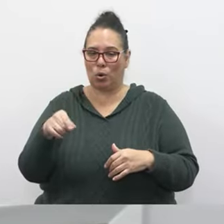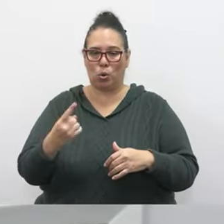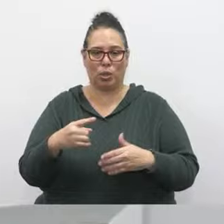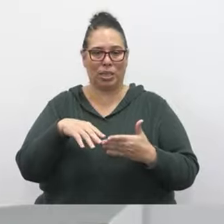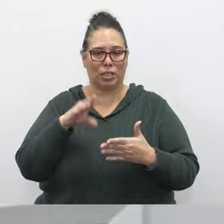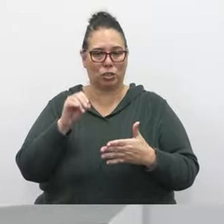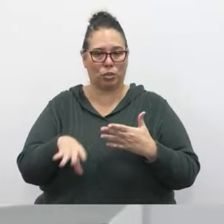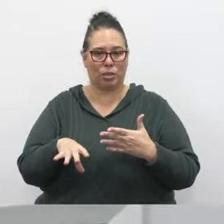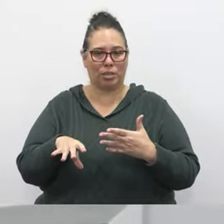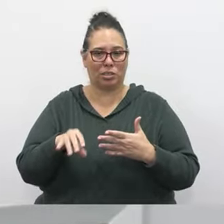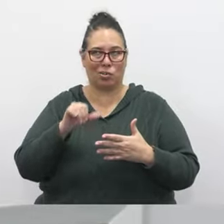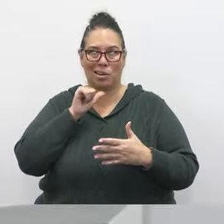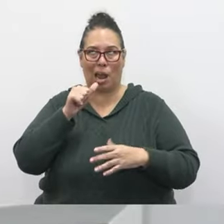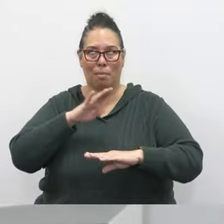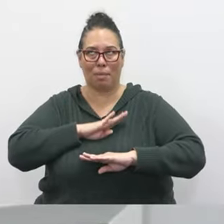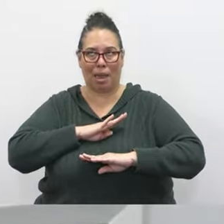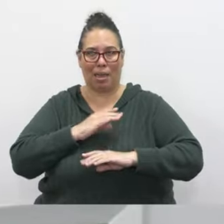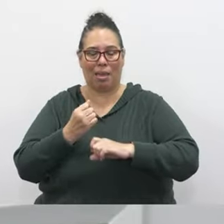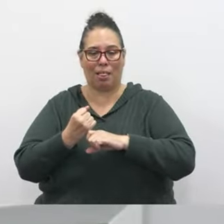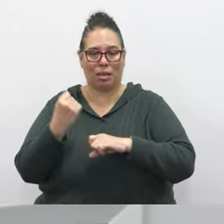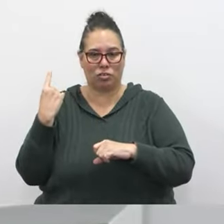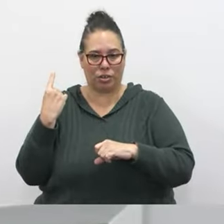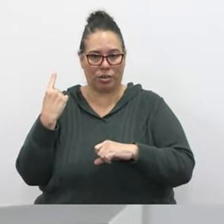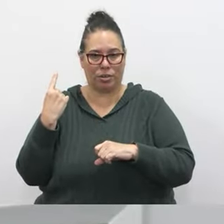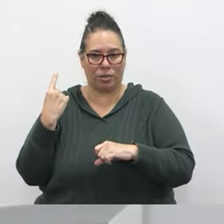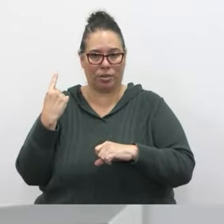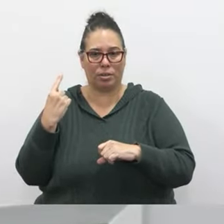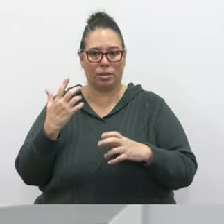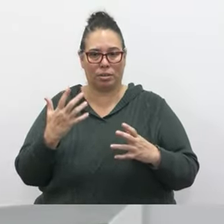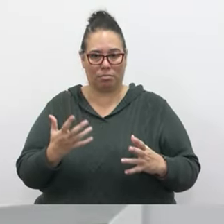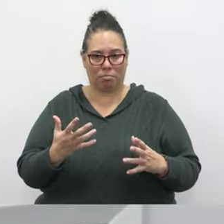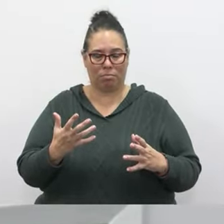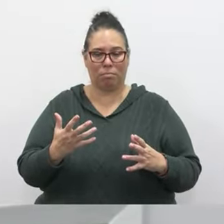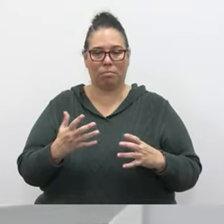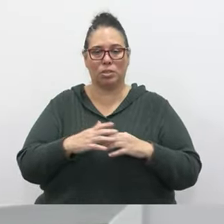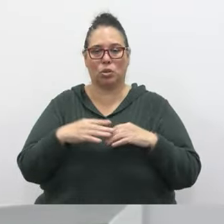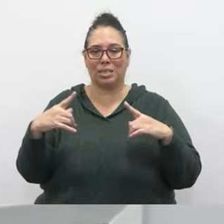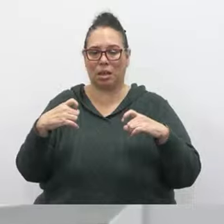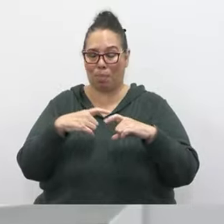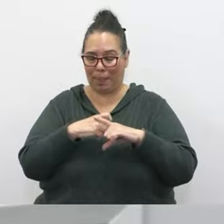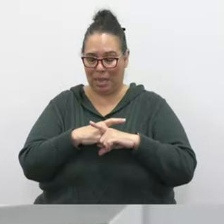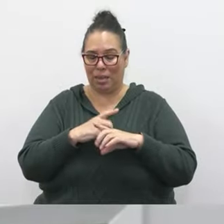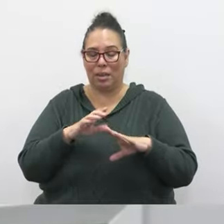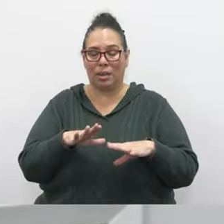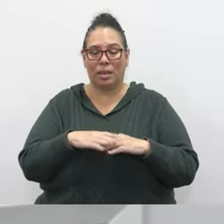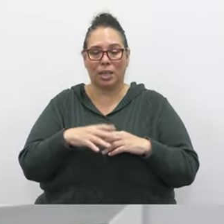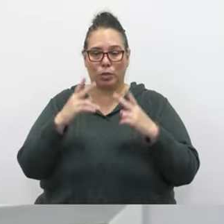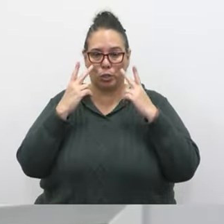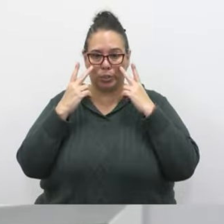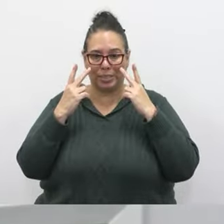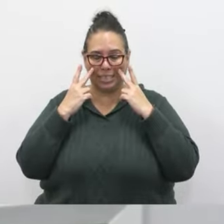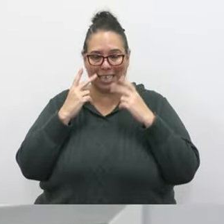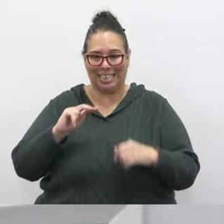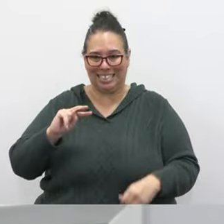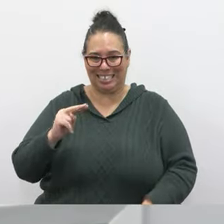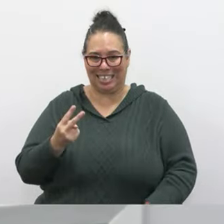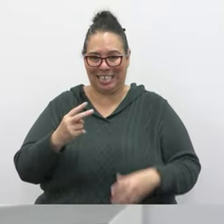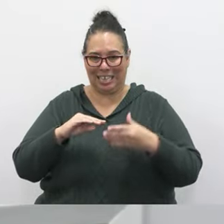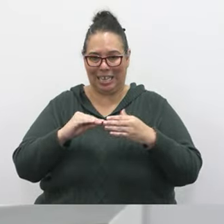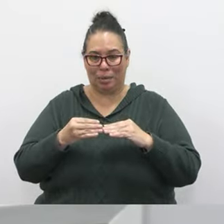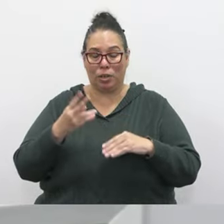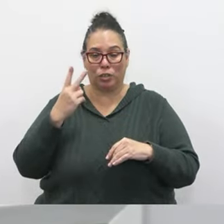were not met the previous year. So that's complicated. And then what you see in figure 2, thank you for that,